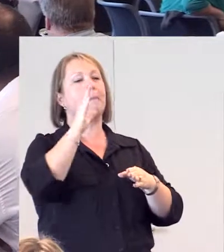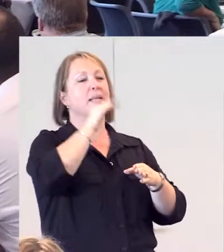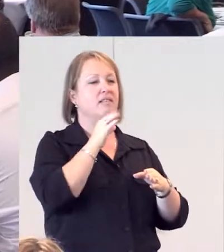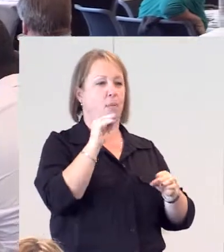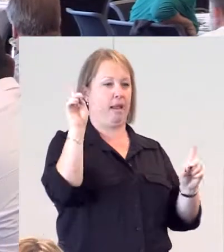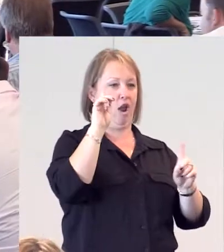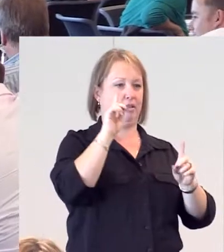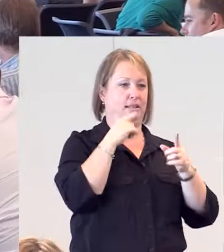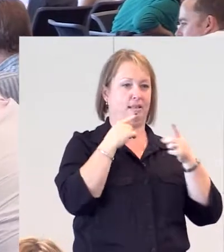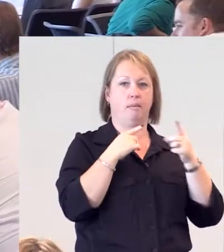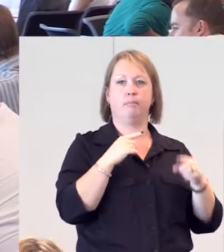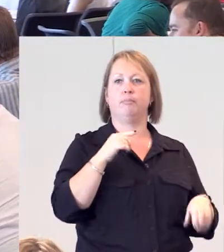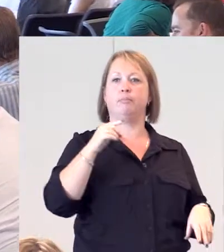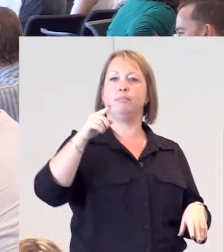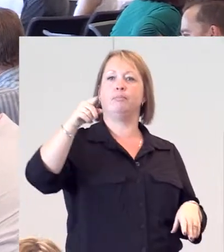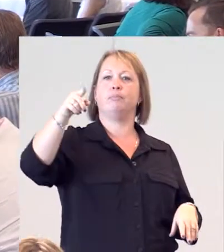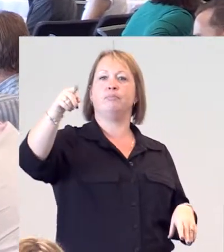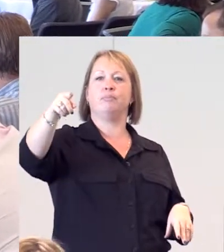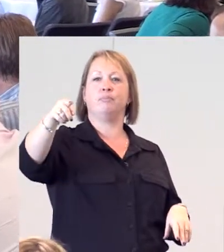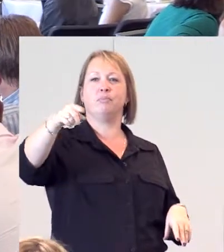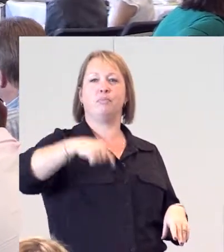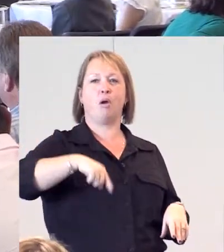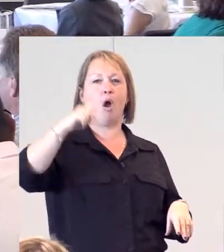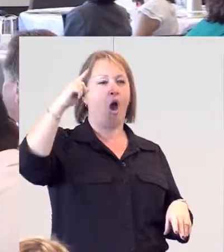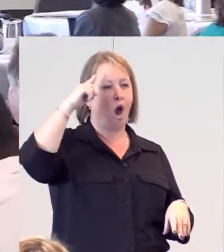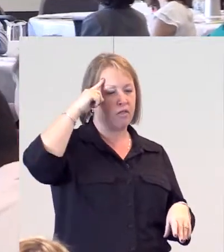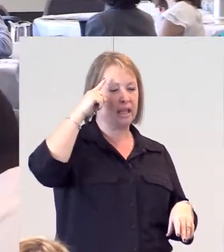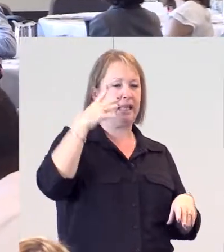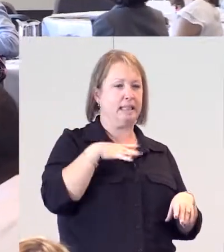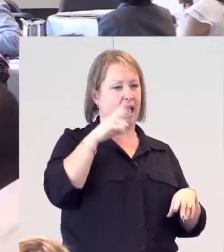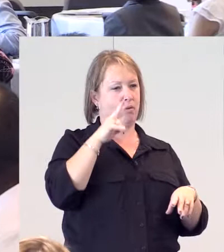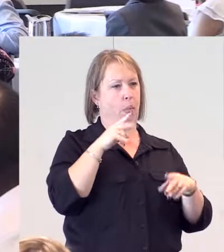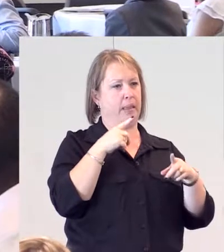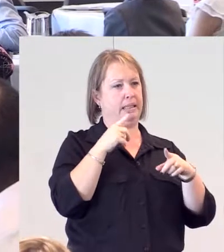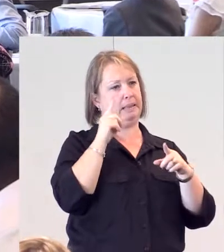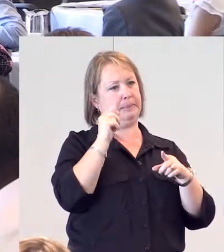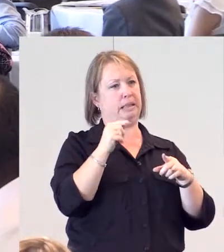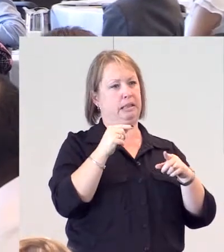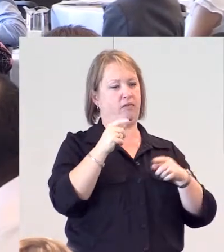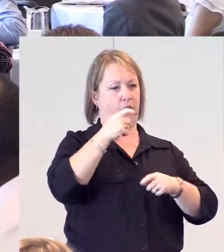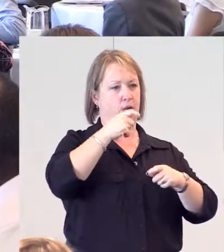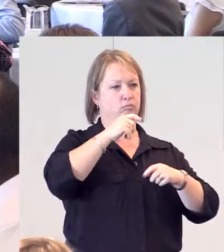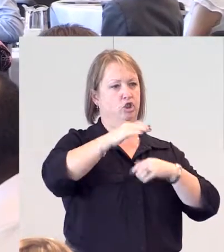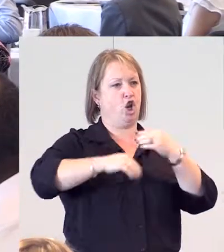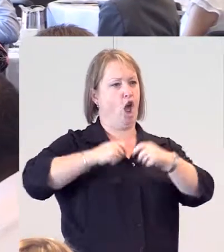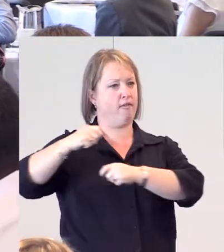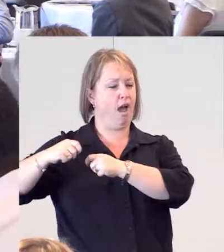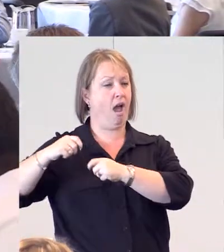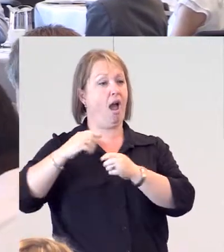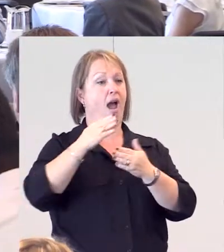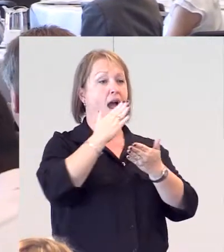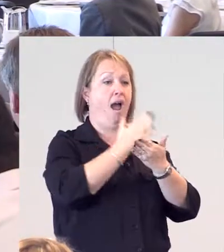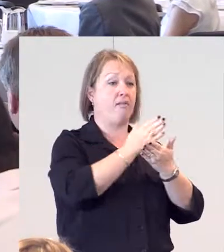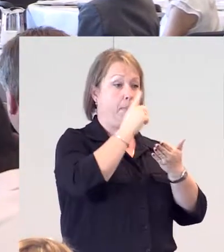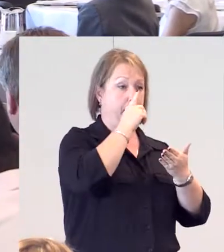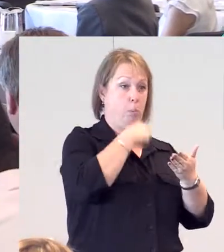data? I think you got to look at some of the speed at which we have turnover. The analysis we've been done is that half the people we recruit go within